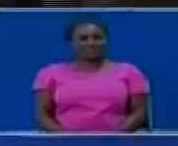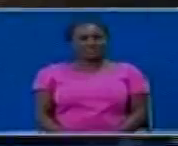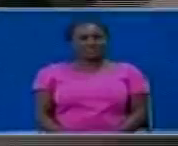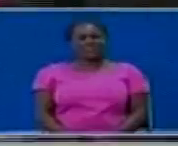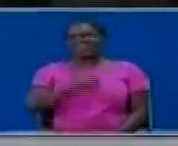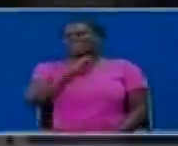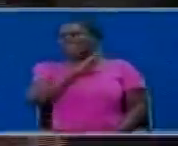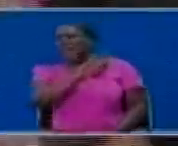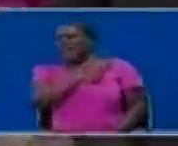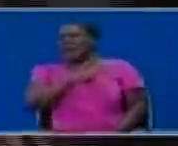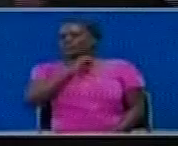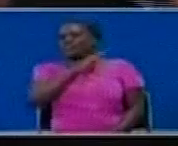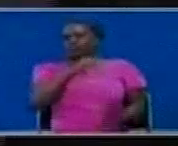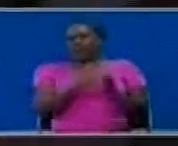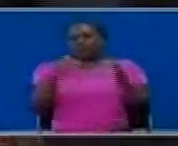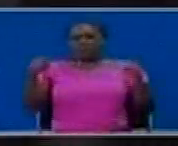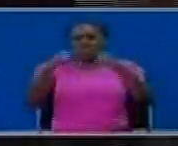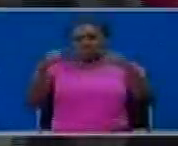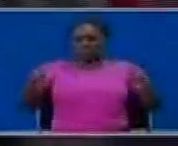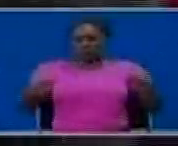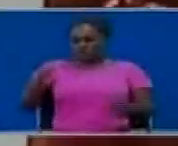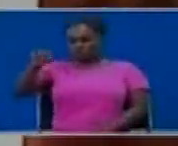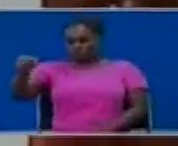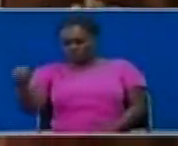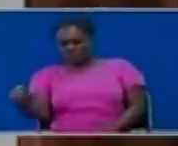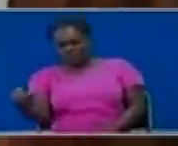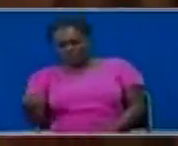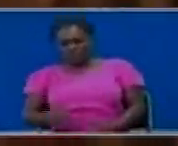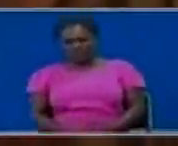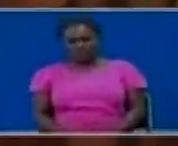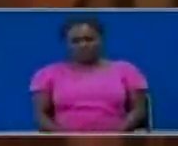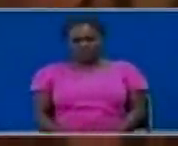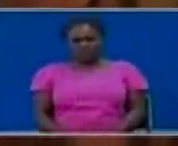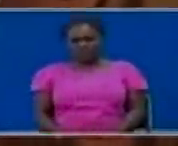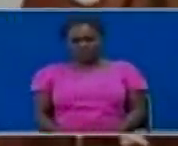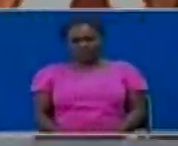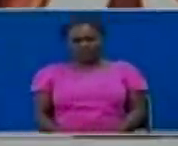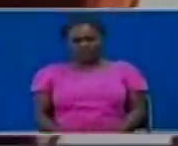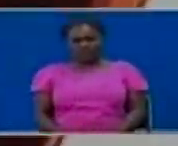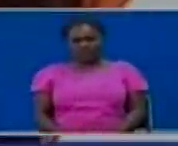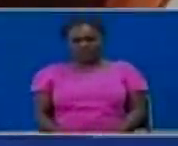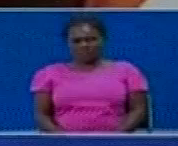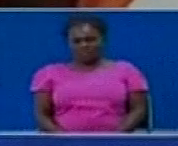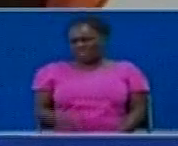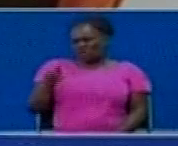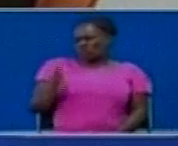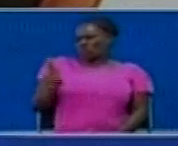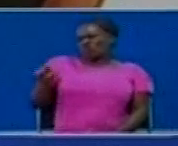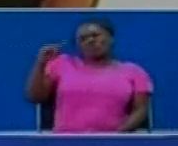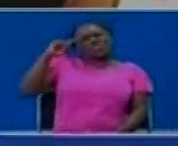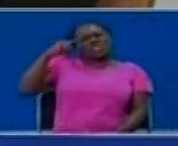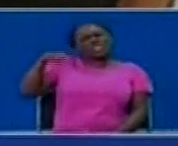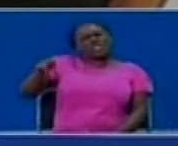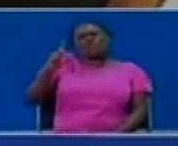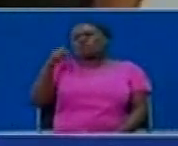Chanting slogans against the opposition or the Jubilee regime. So who do Kenyatta think he is? Who does he think he is? He's only